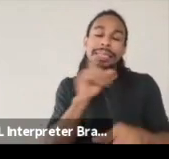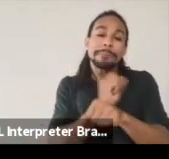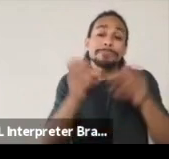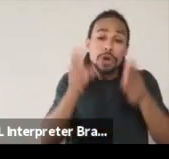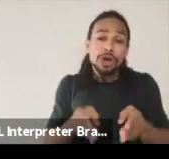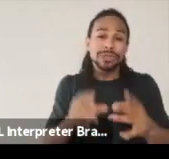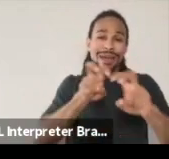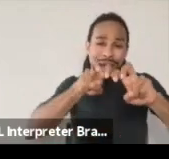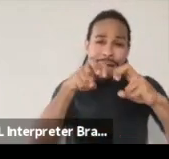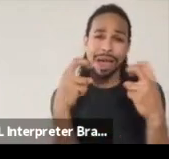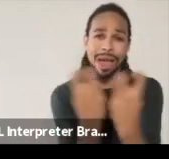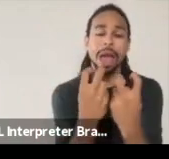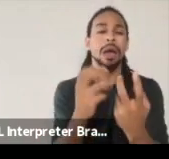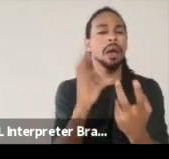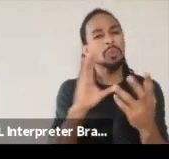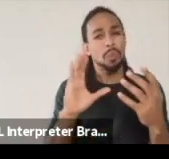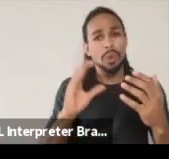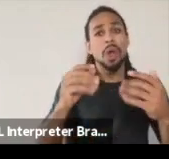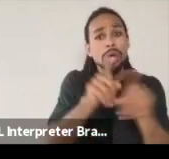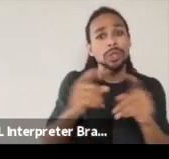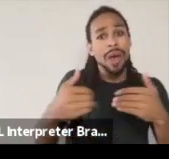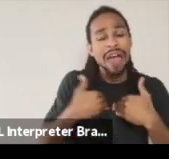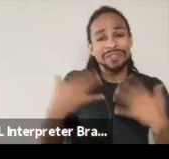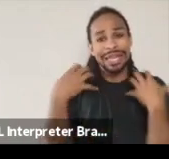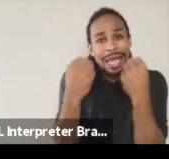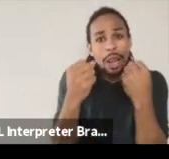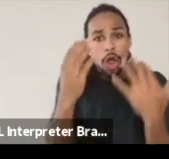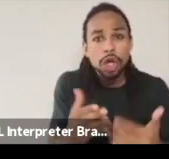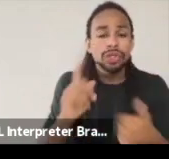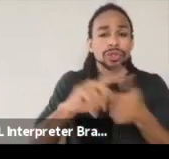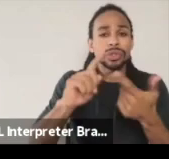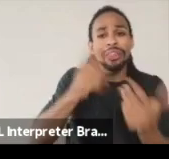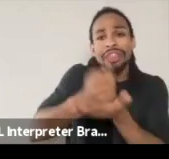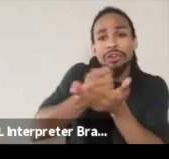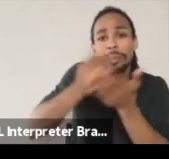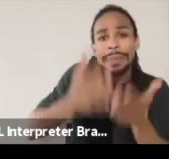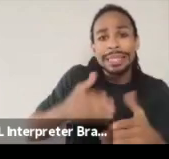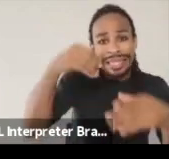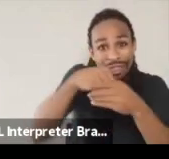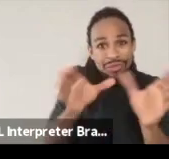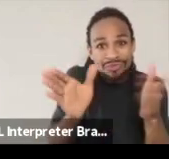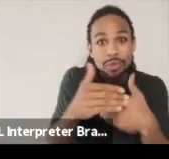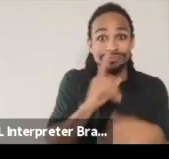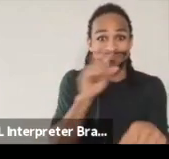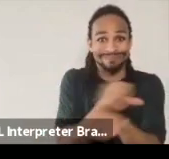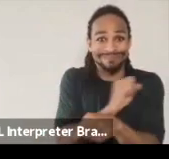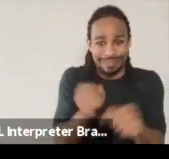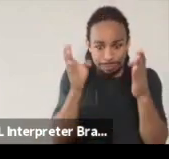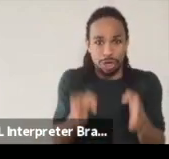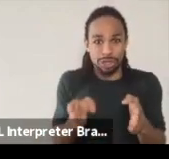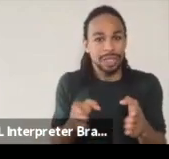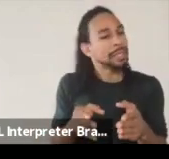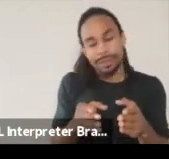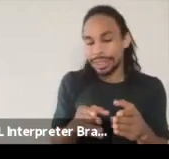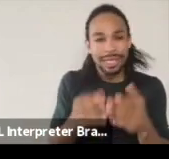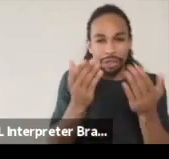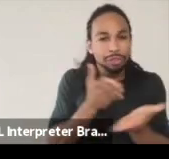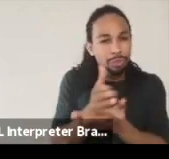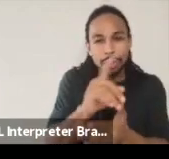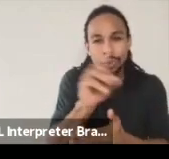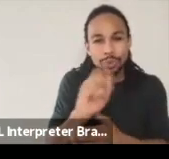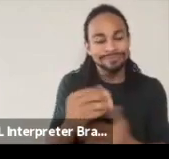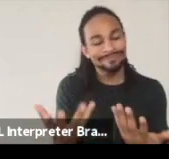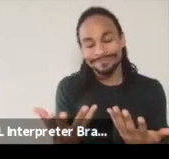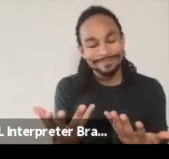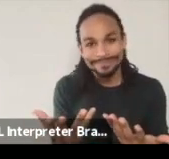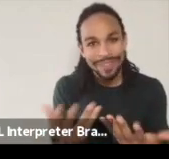have healers in the room, we would have therapists in the room, and we can't do that over Zoom. So I just wanted to ask that those agreements were okay.